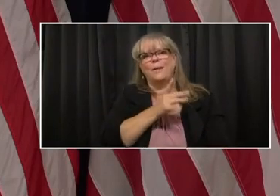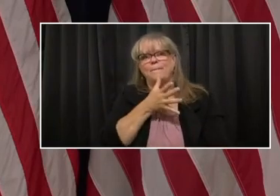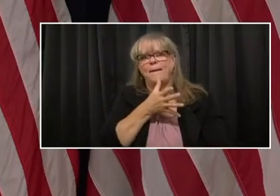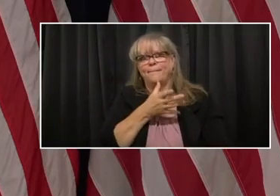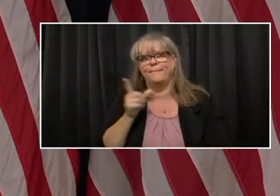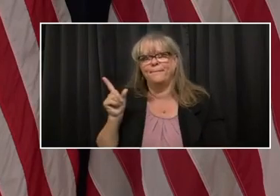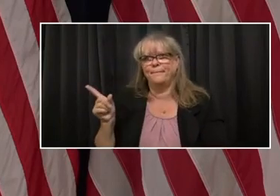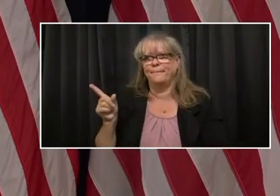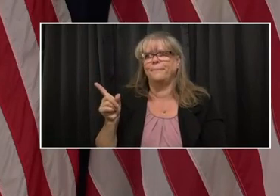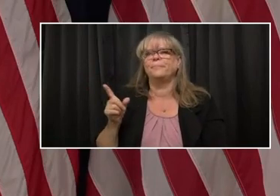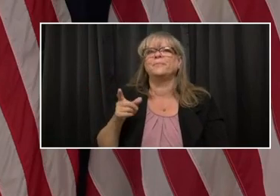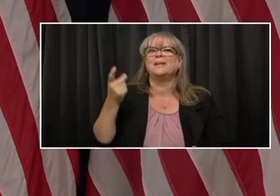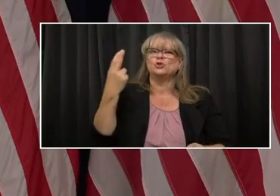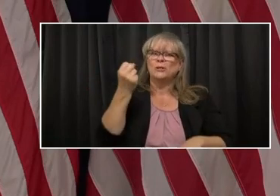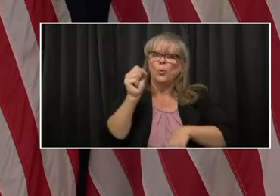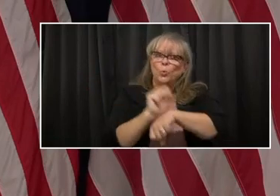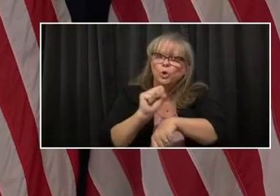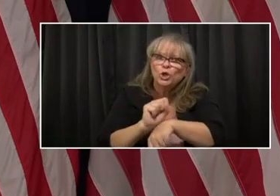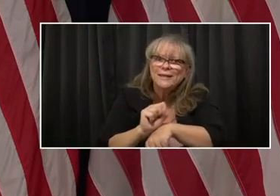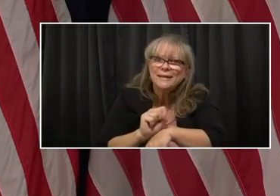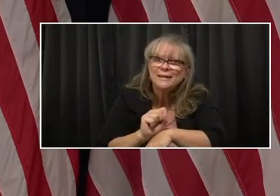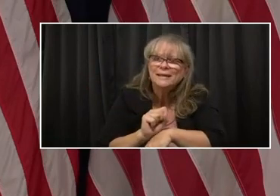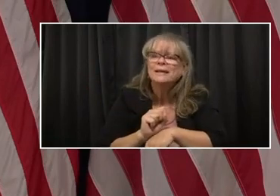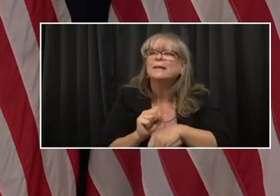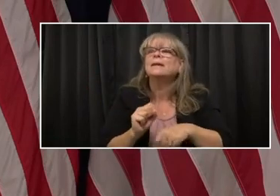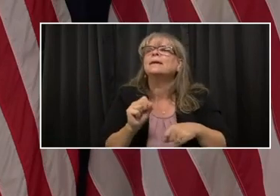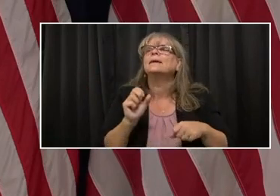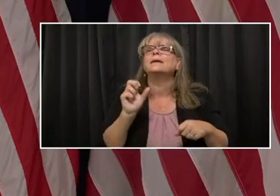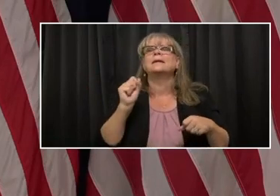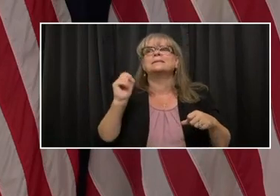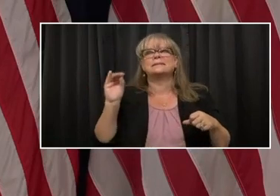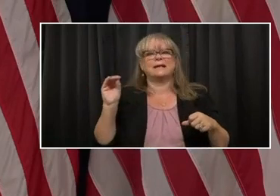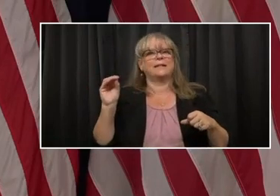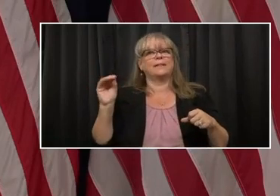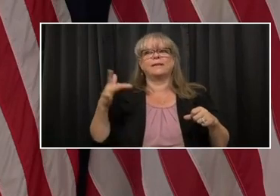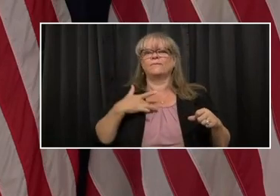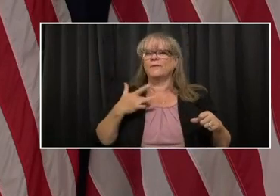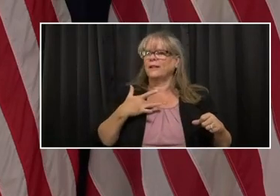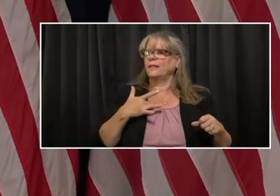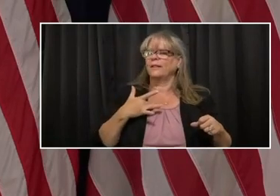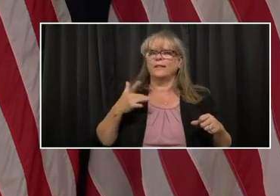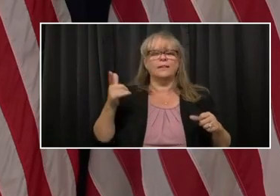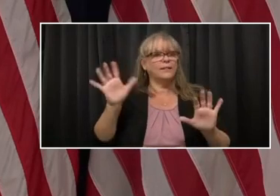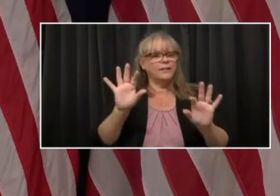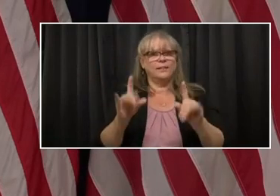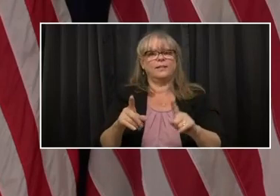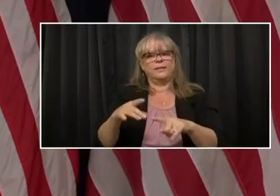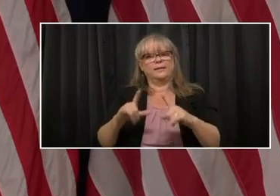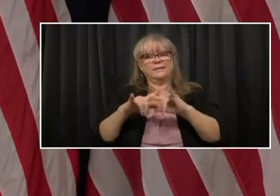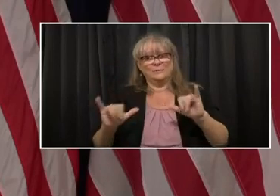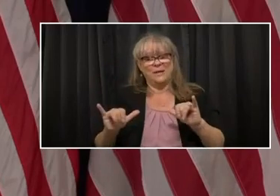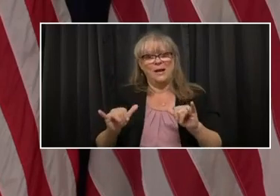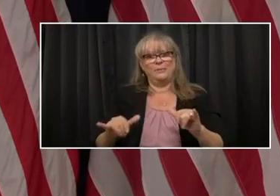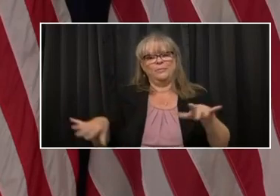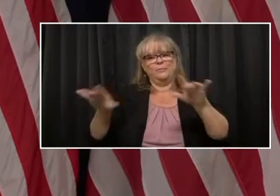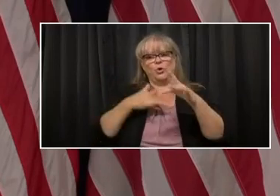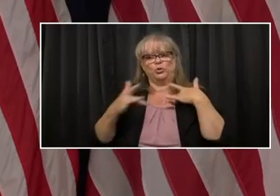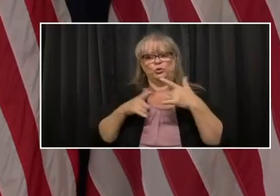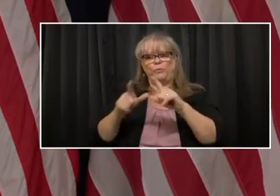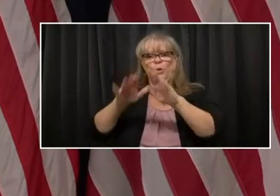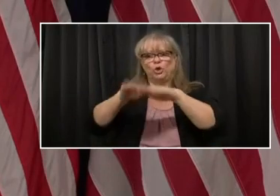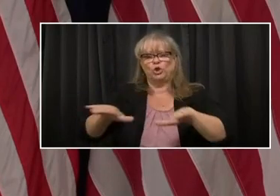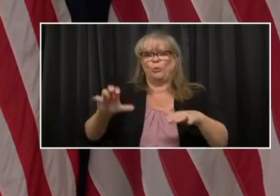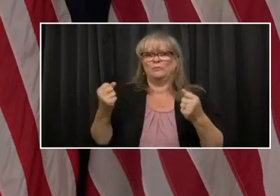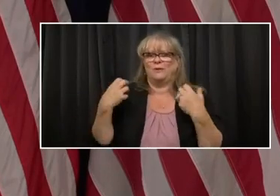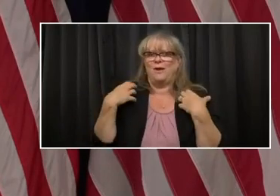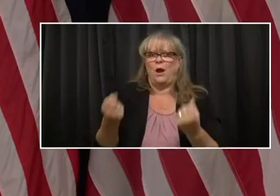also worried about the health of her kids. And you know what? That teacher that isn't ready to go back, that lives with their 93-year-old mother,